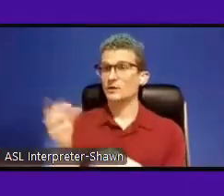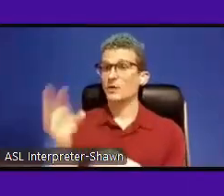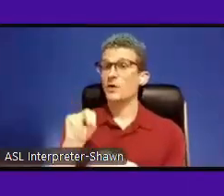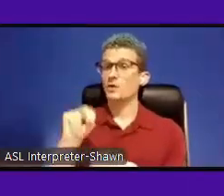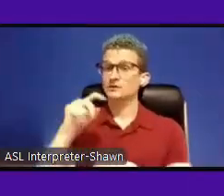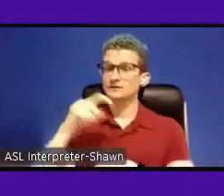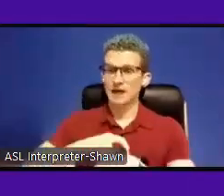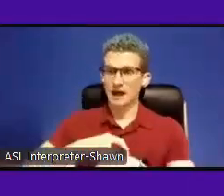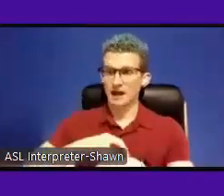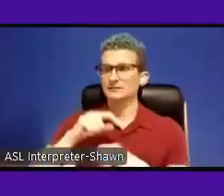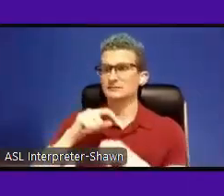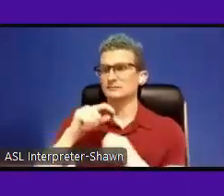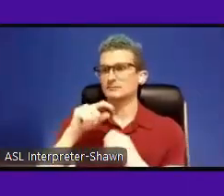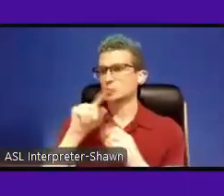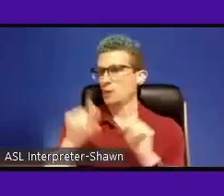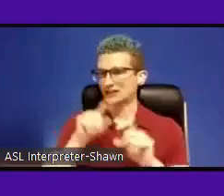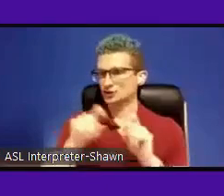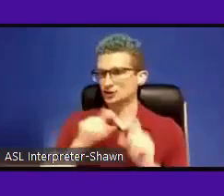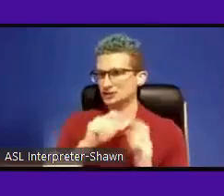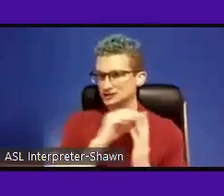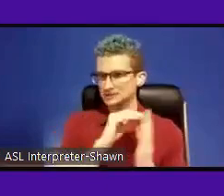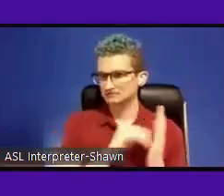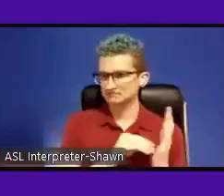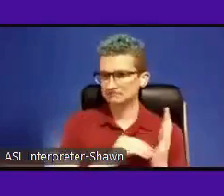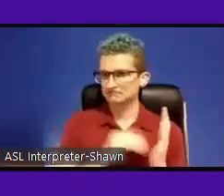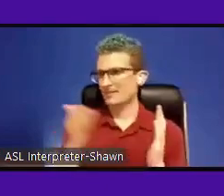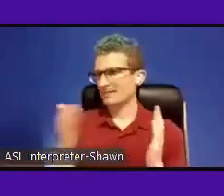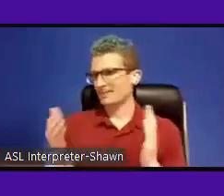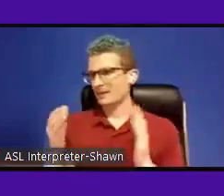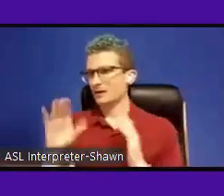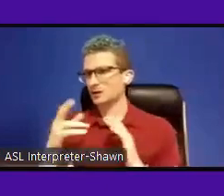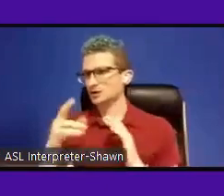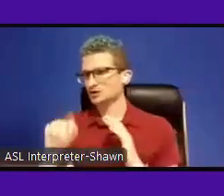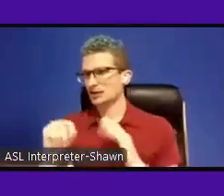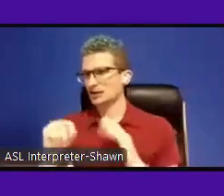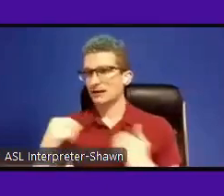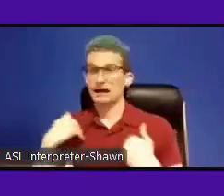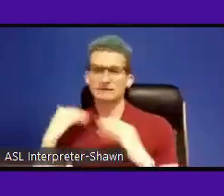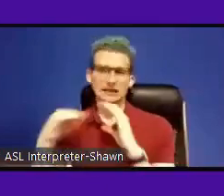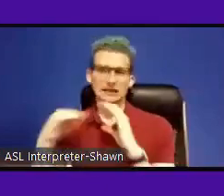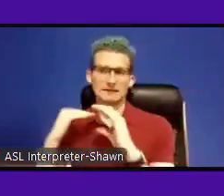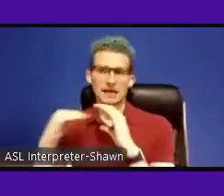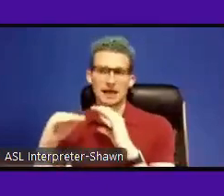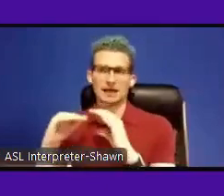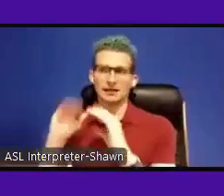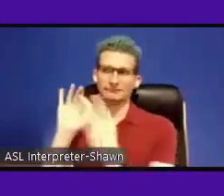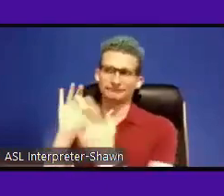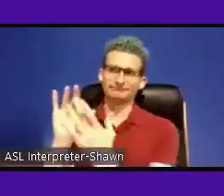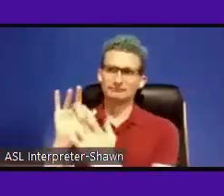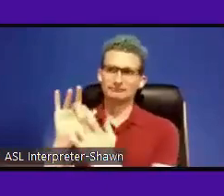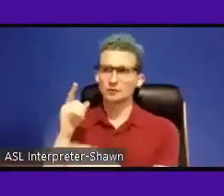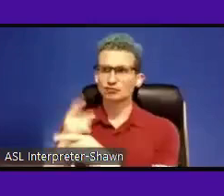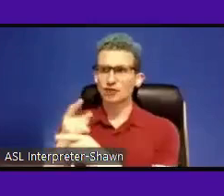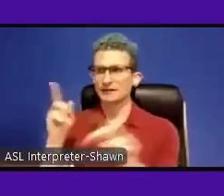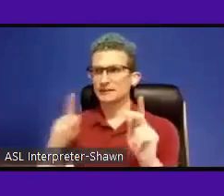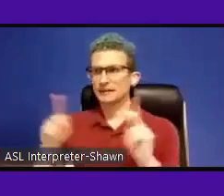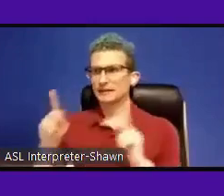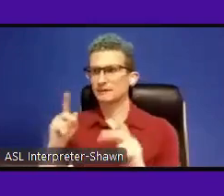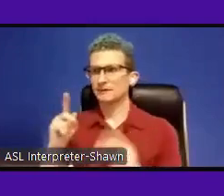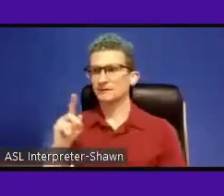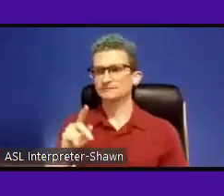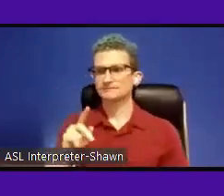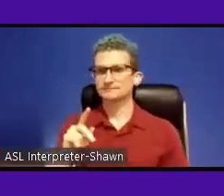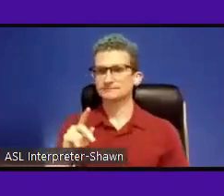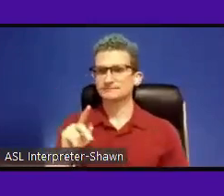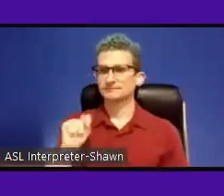if you need help accessing that or getting help with that, getting that information to the right people. Ask Tasha or myself. We can help